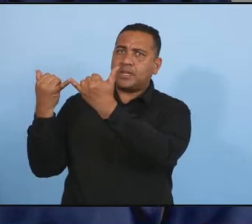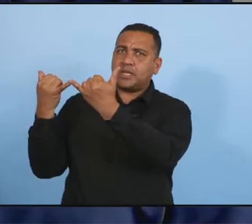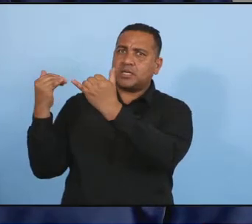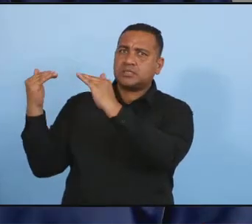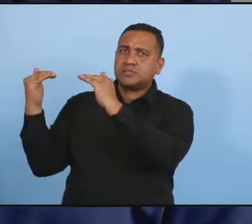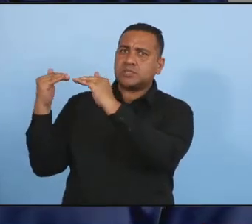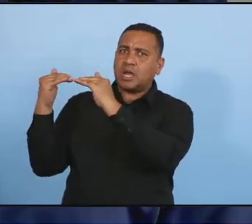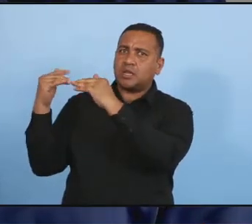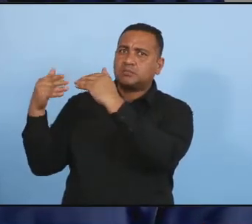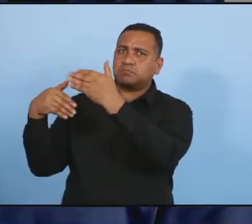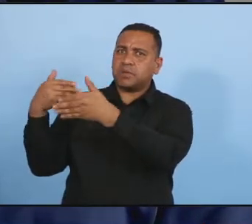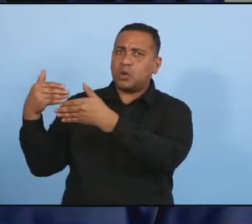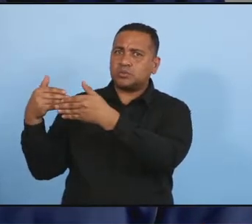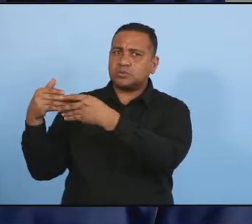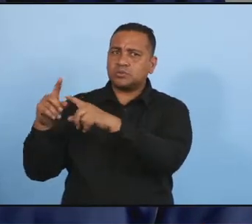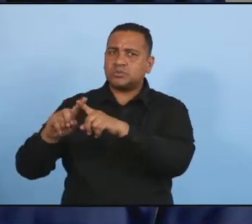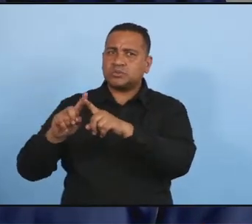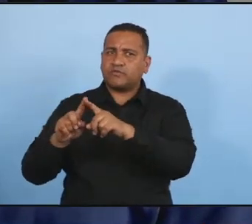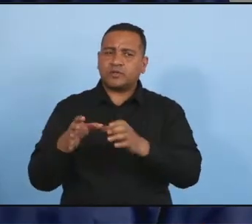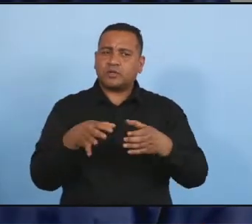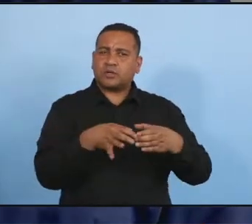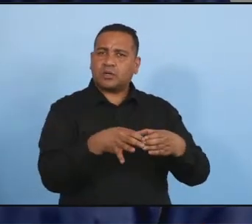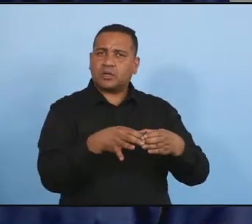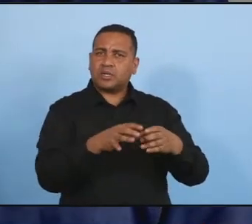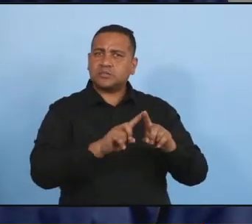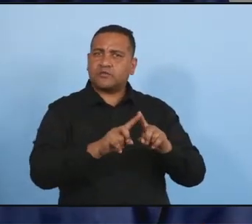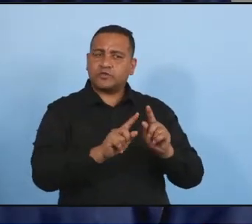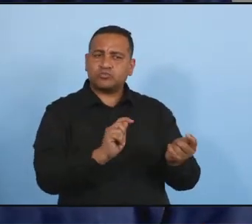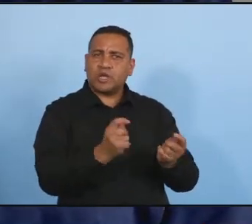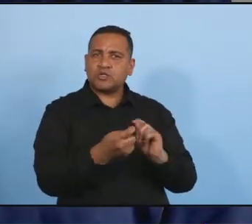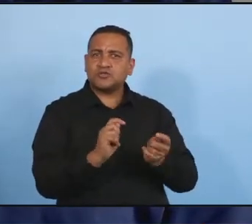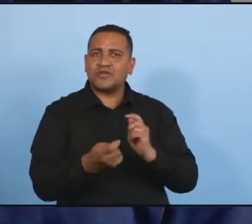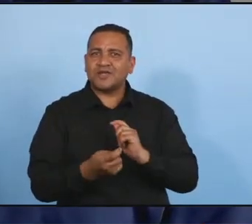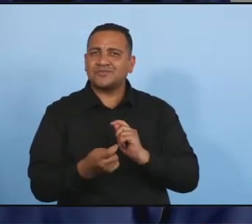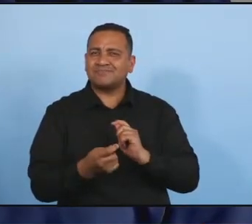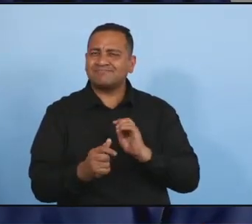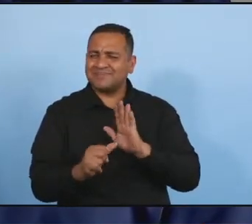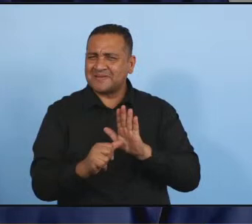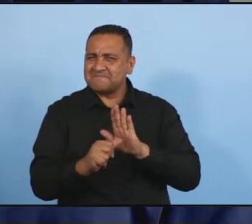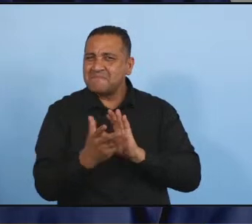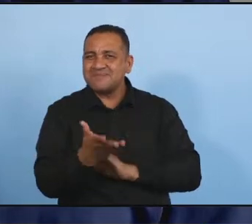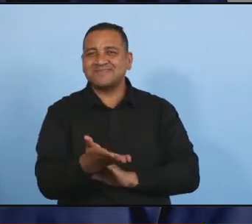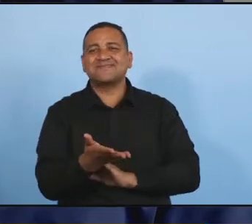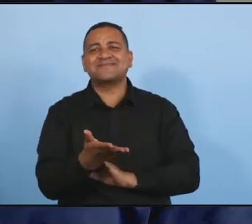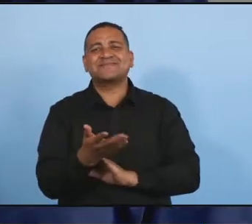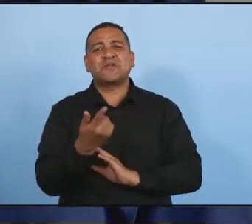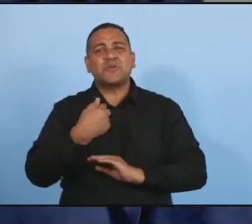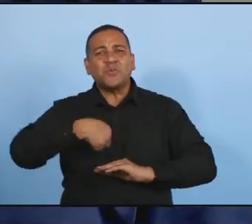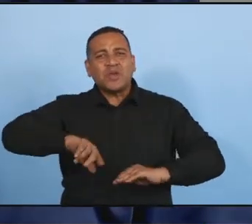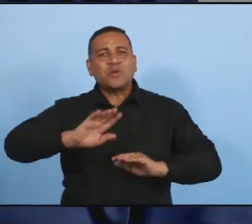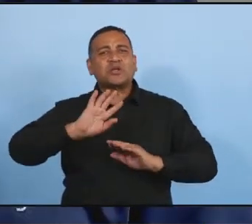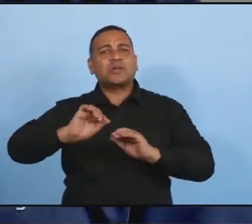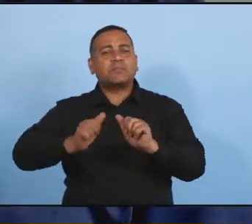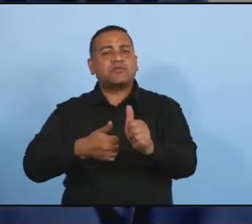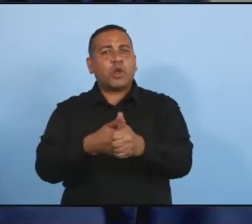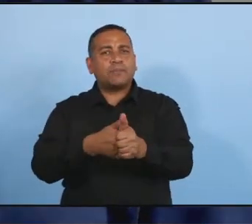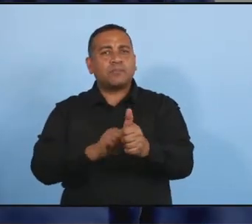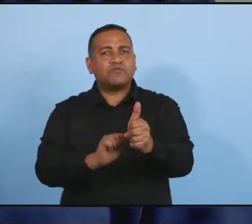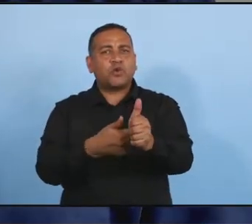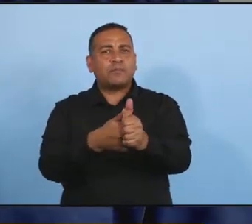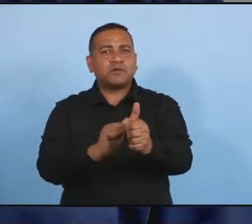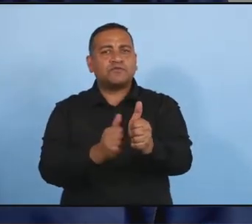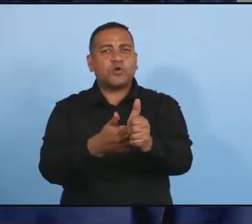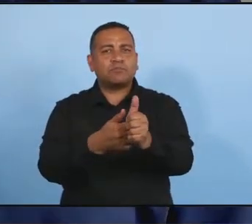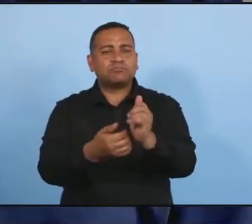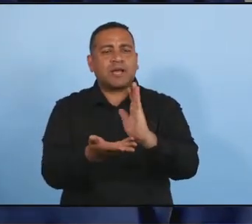sector is sort of constantly evolving and moving along, but more importantly, keeping with it. And I mean, whatever we know now as man is